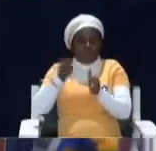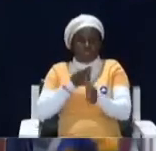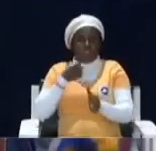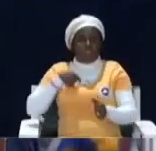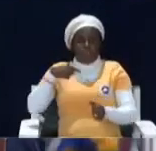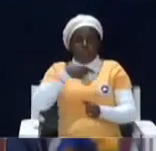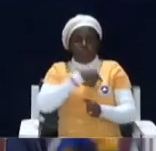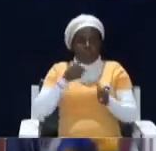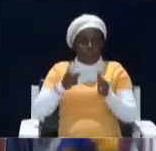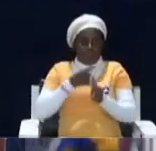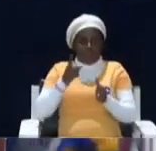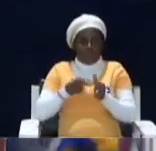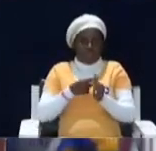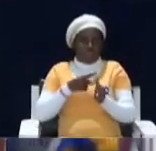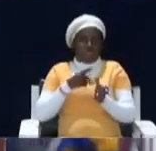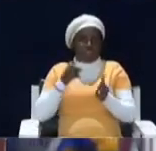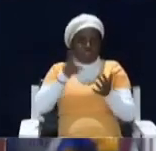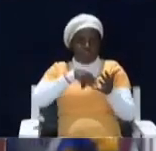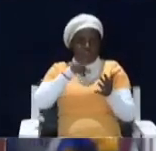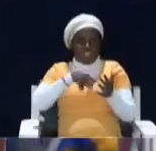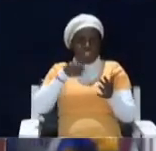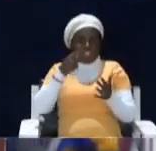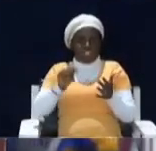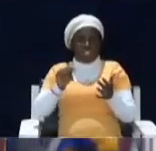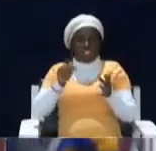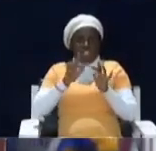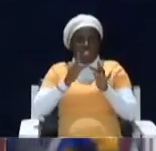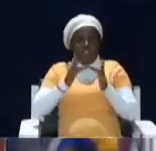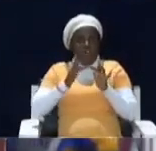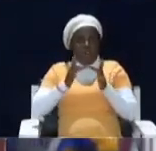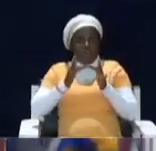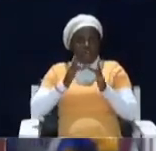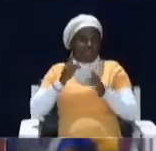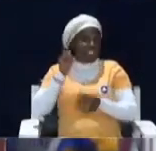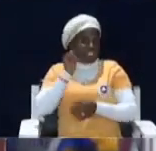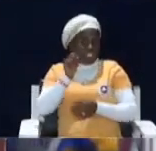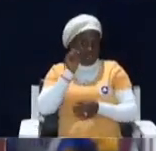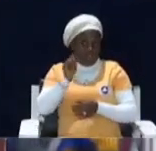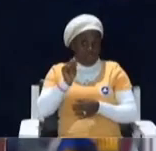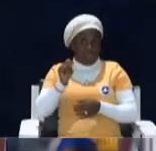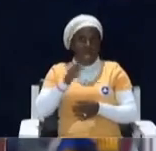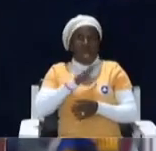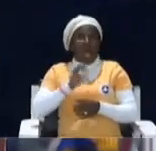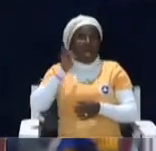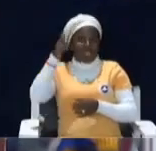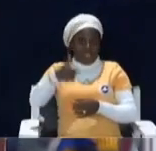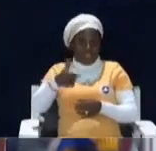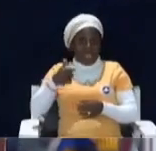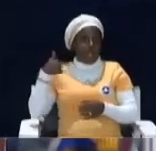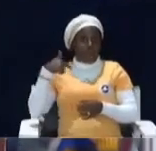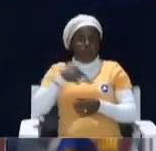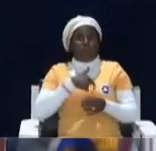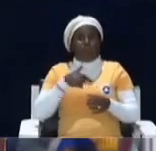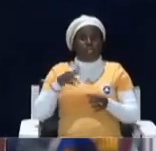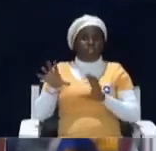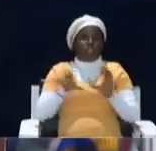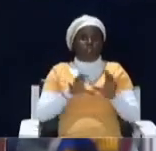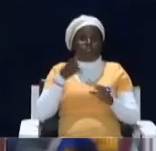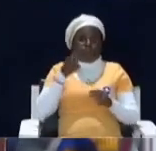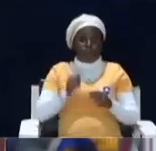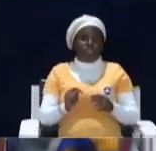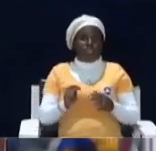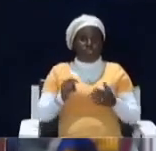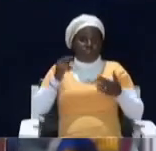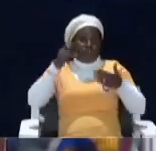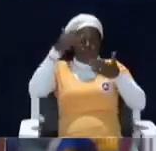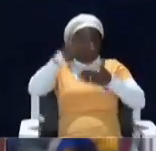few online testimonies, and thereafter we'll take the live testifiers. So for those who are also joining